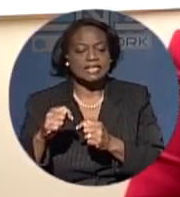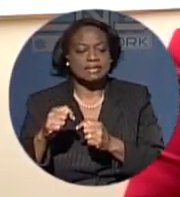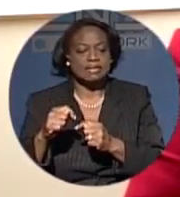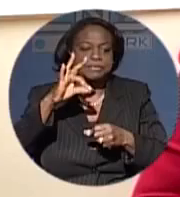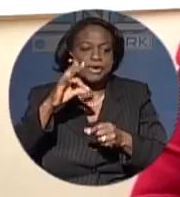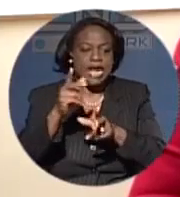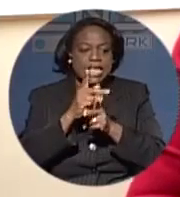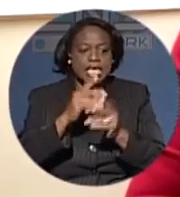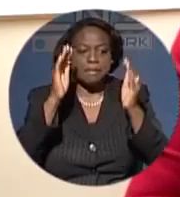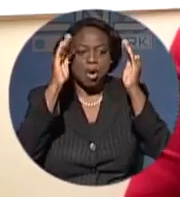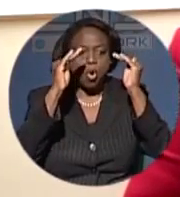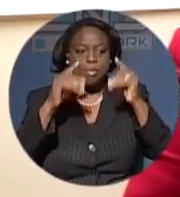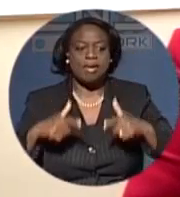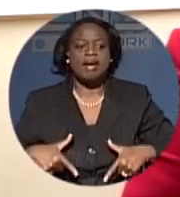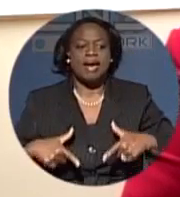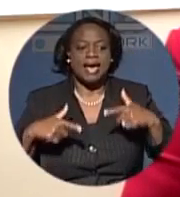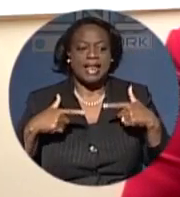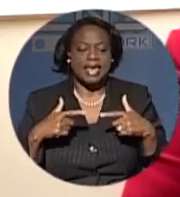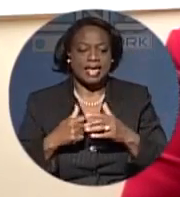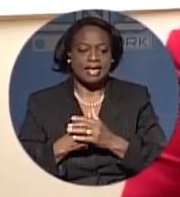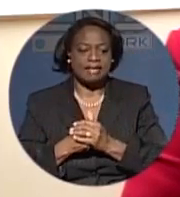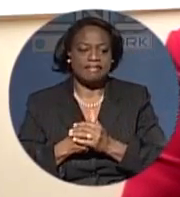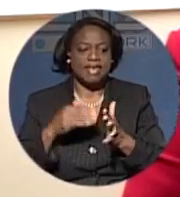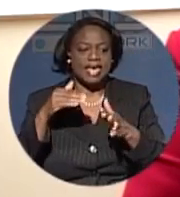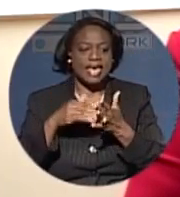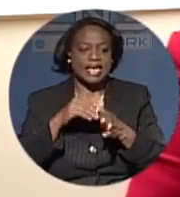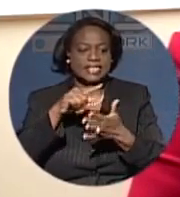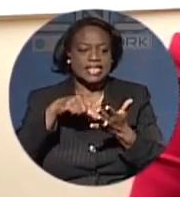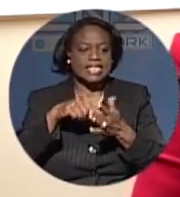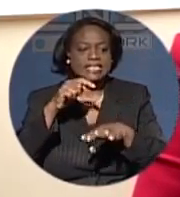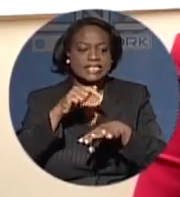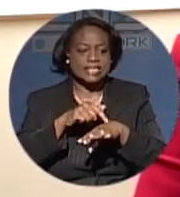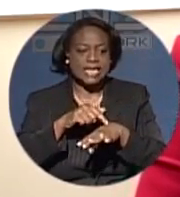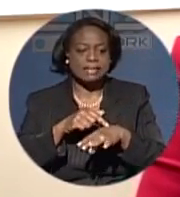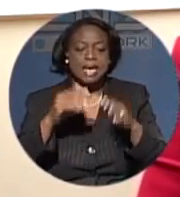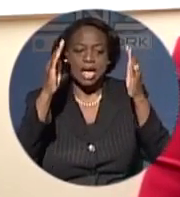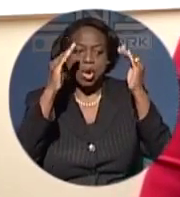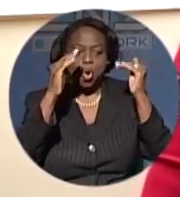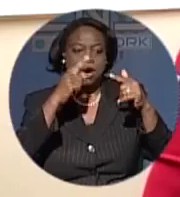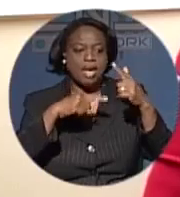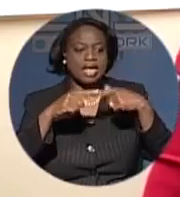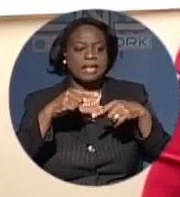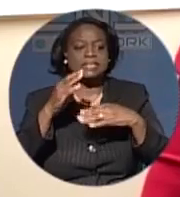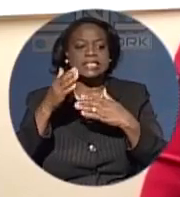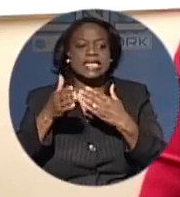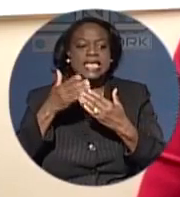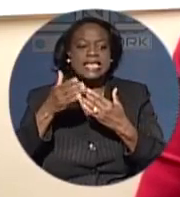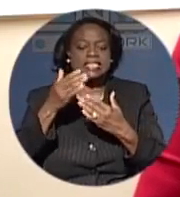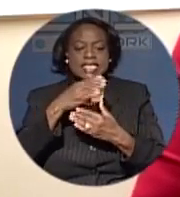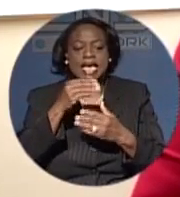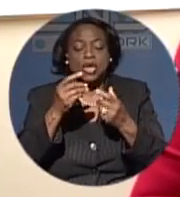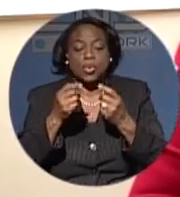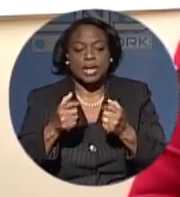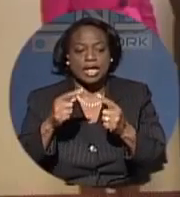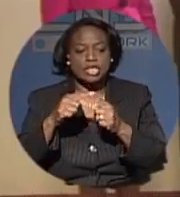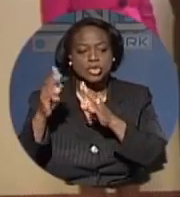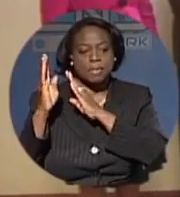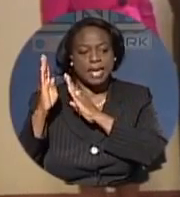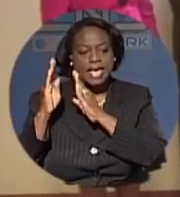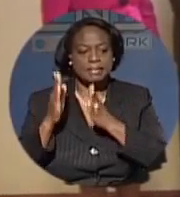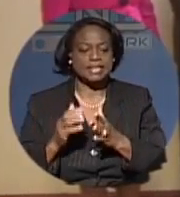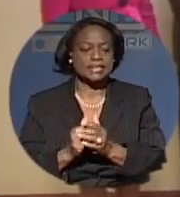American States, OAS, today donated just over $4,600 to NEMA to help with rebuilding efforts on the island.